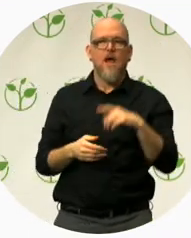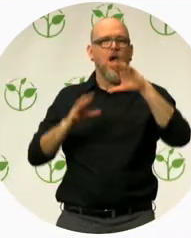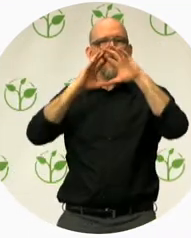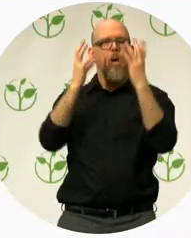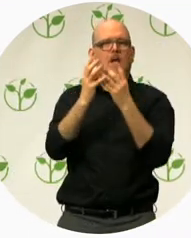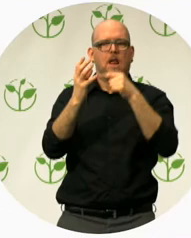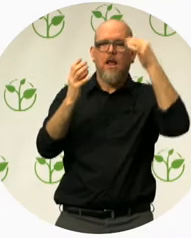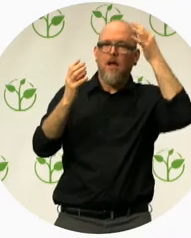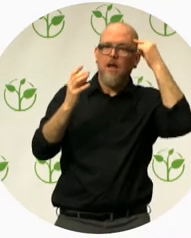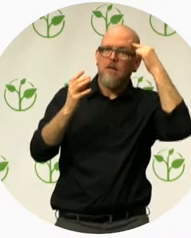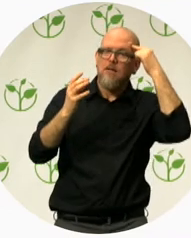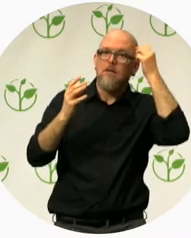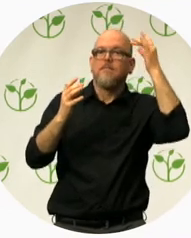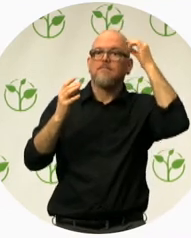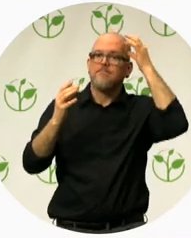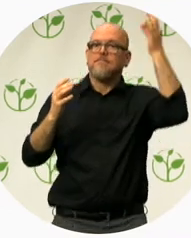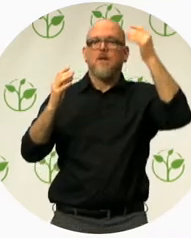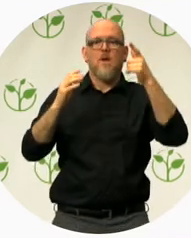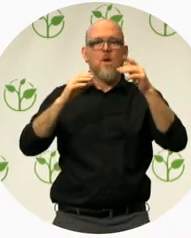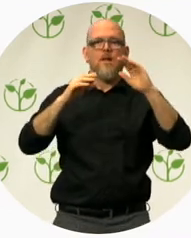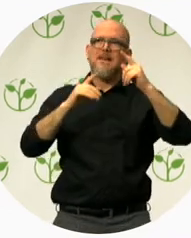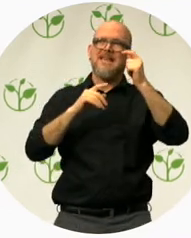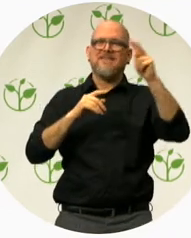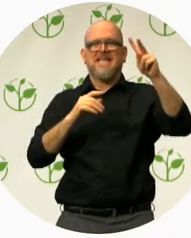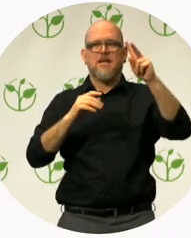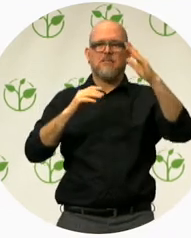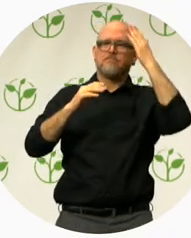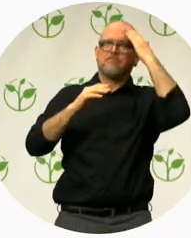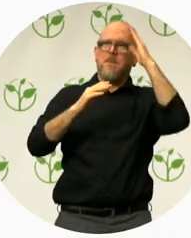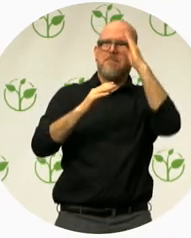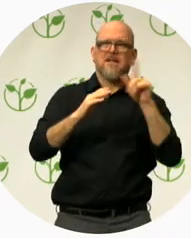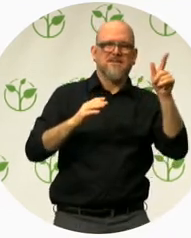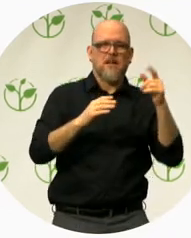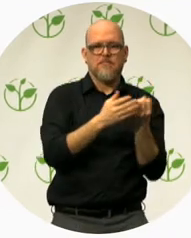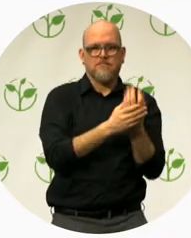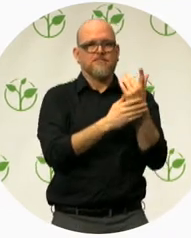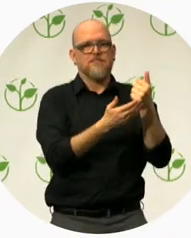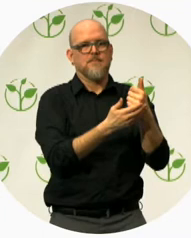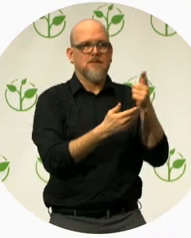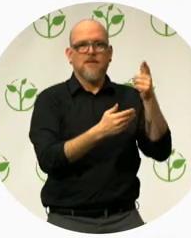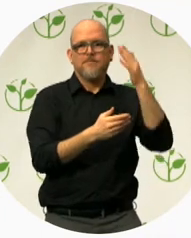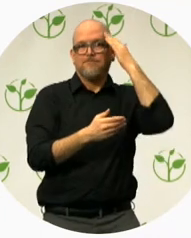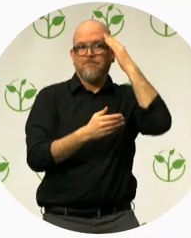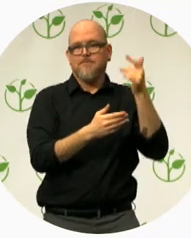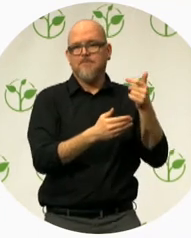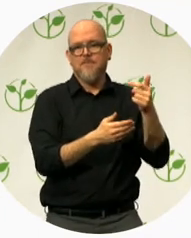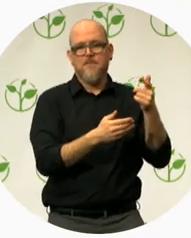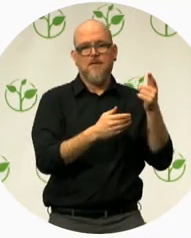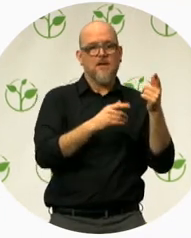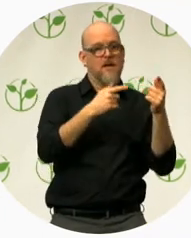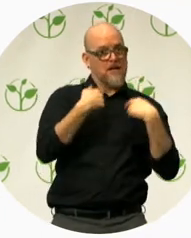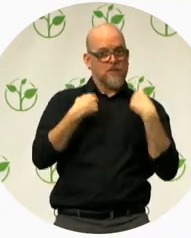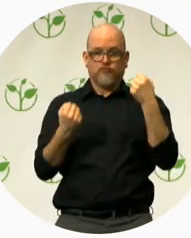And they invited me to drive a Formula One car using my mind.